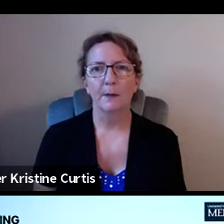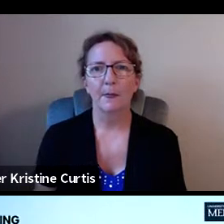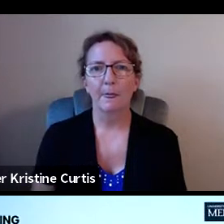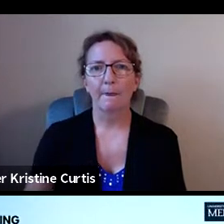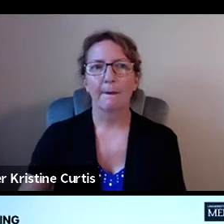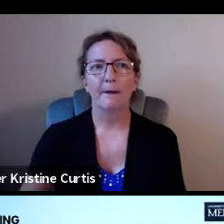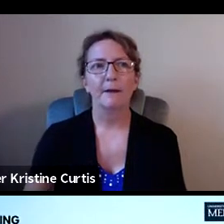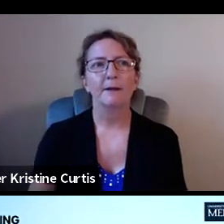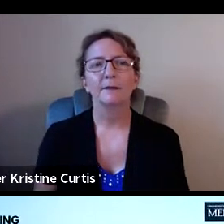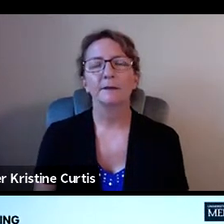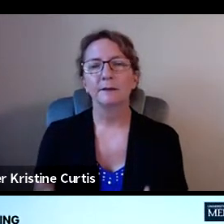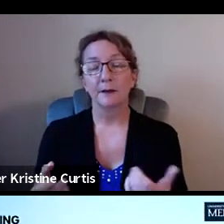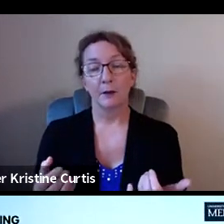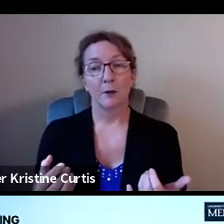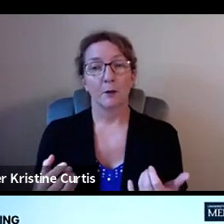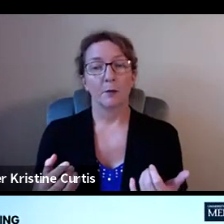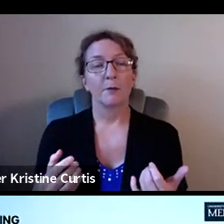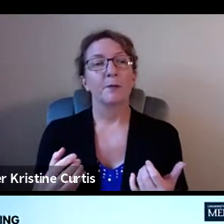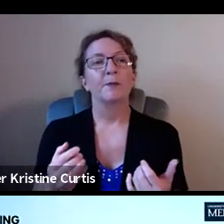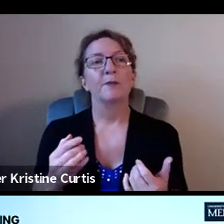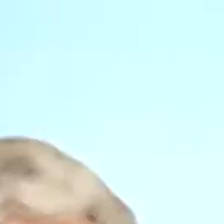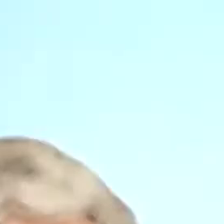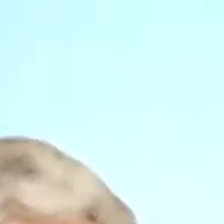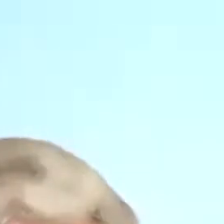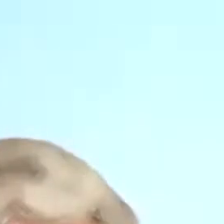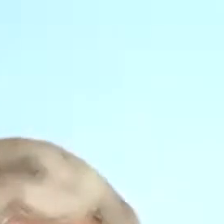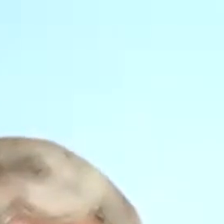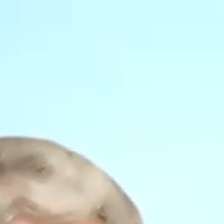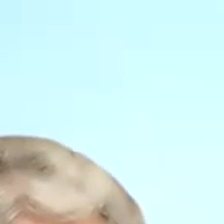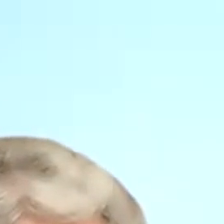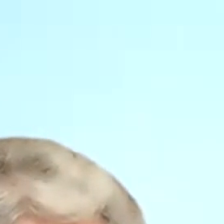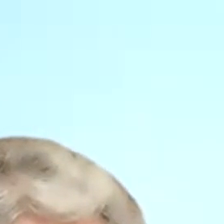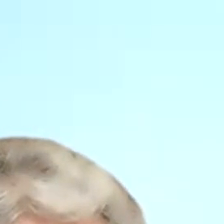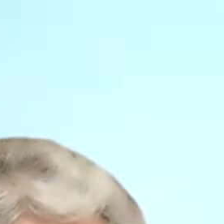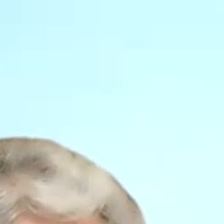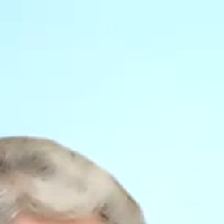So in the risk context, I mean, we always talk about